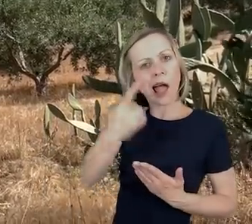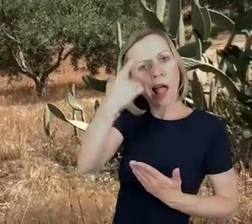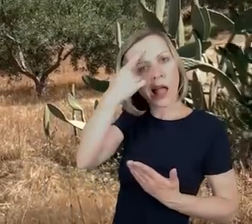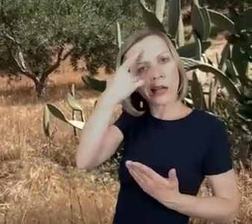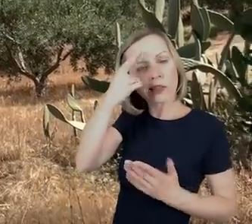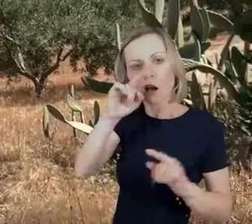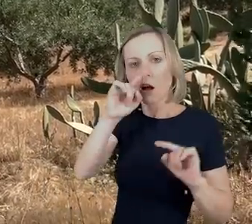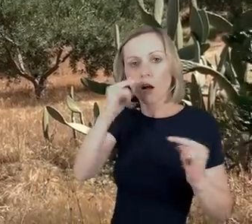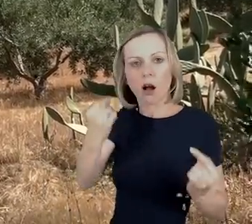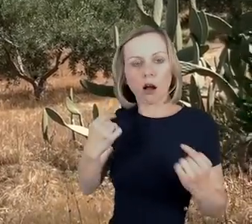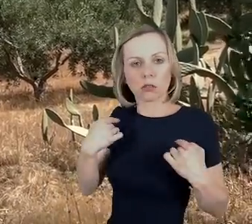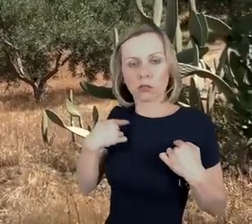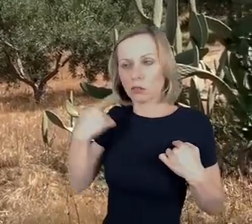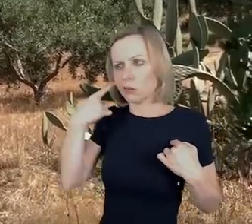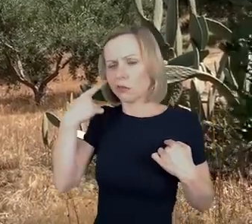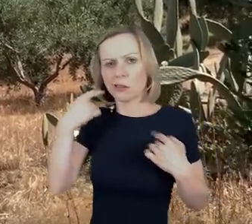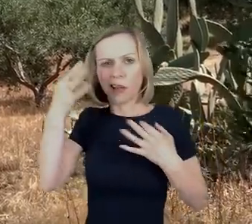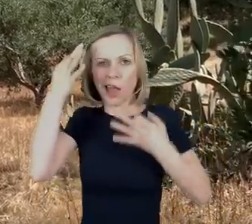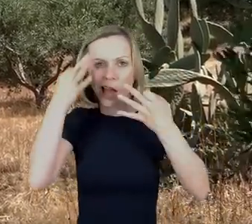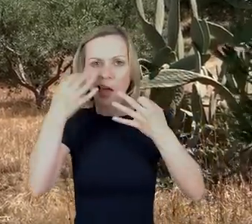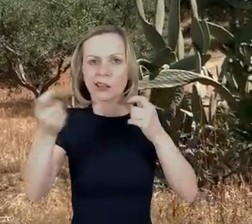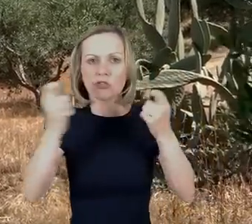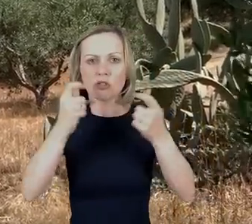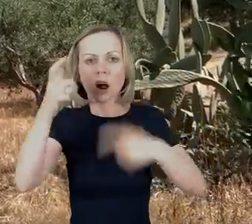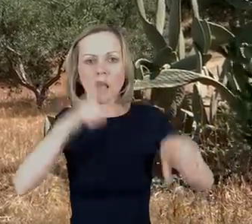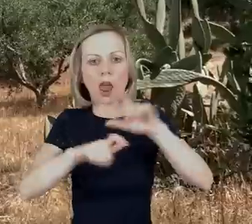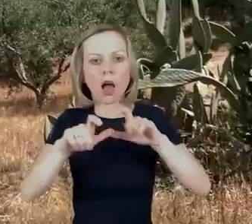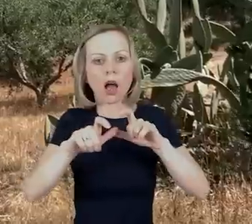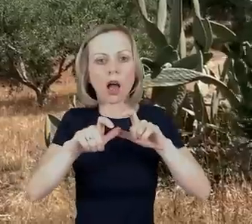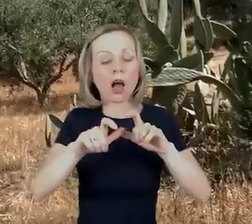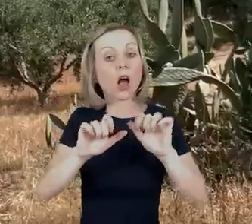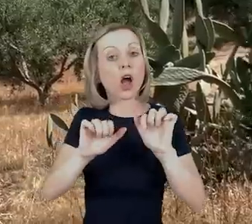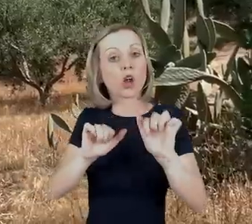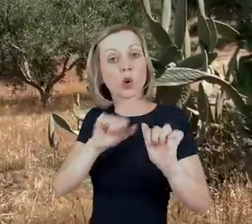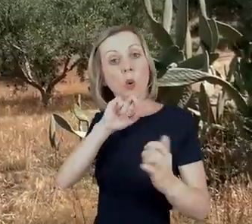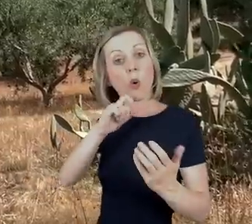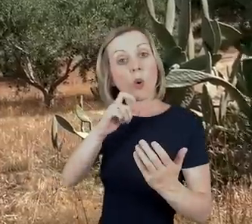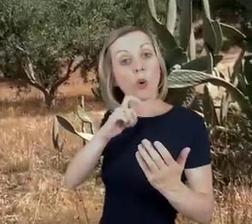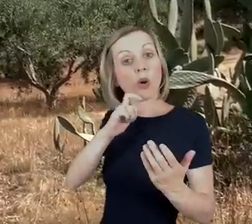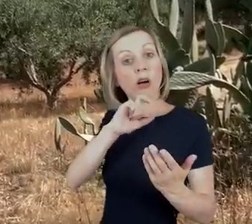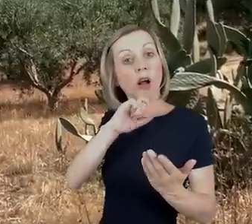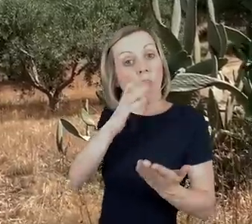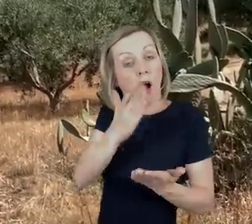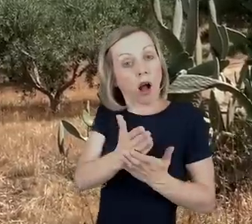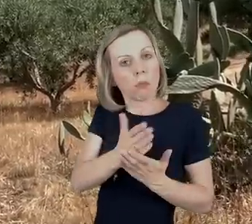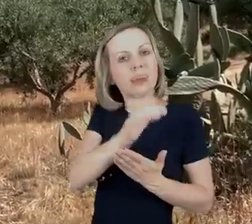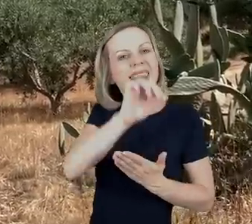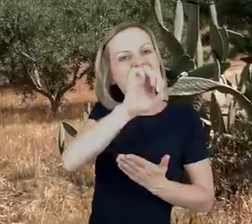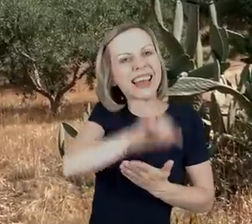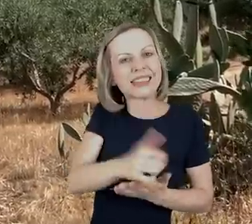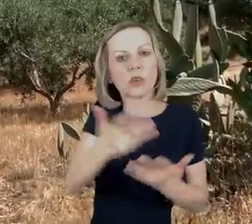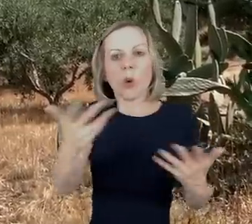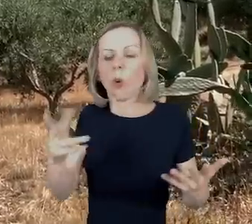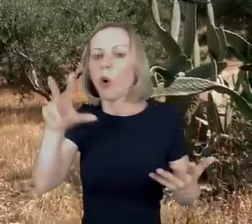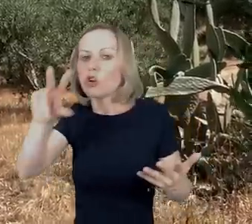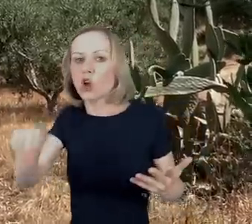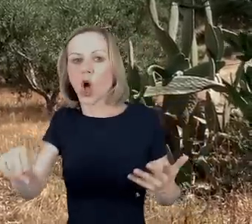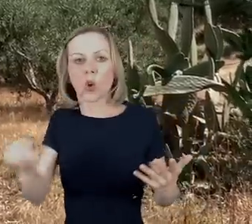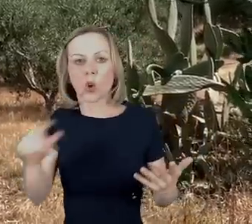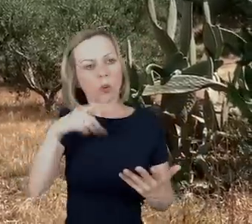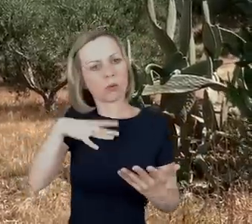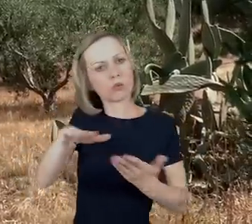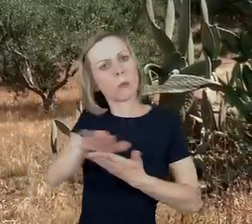Do not swear by your head, for you cannot make one hair white or black. Let your word be yes,